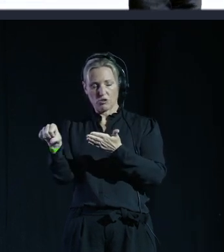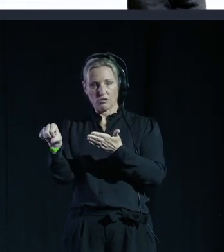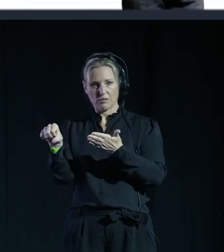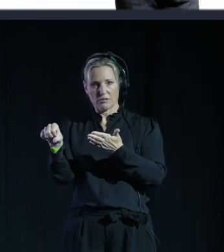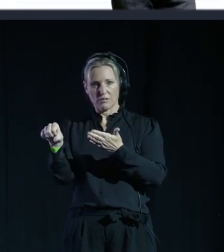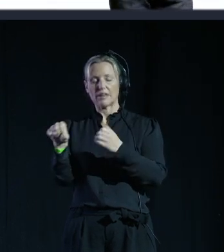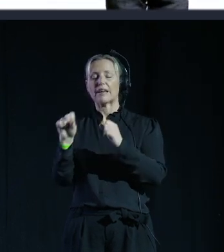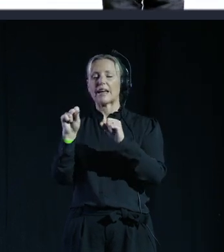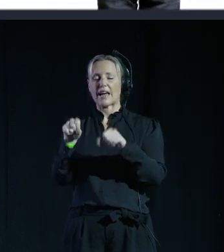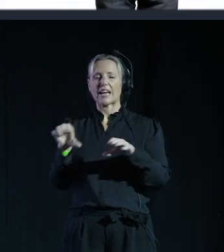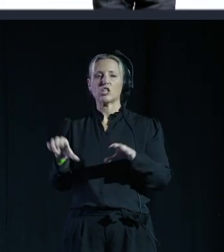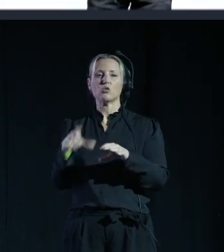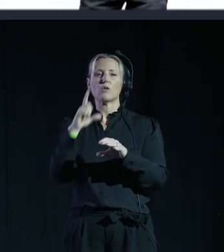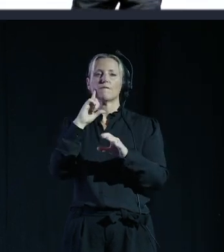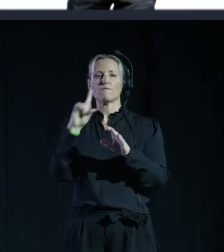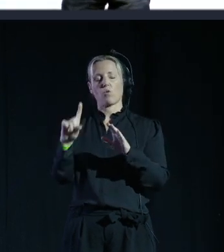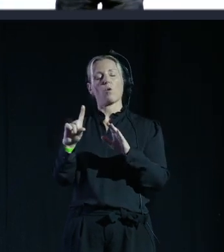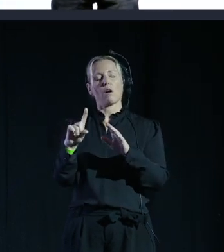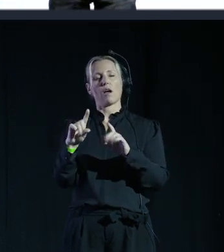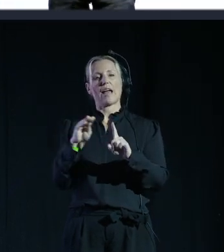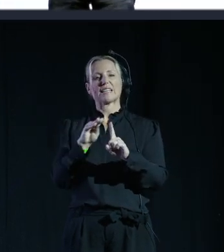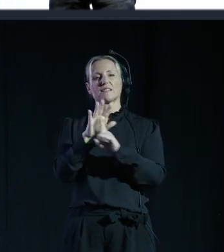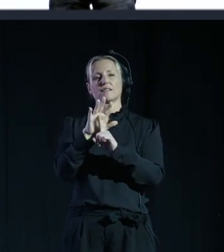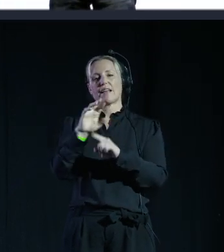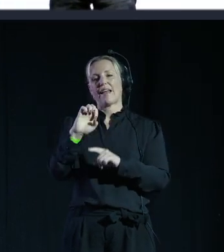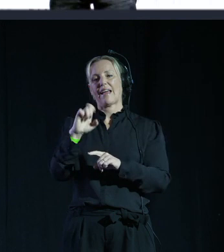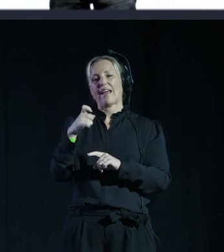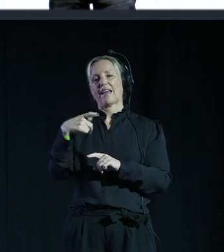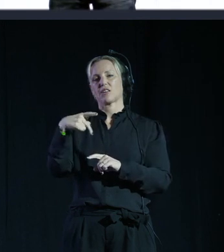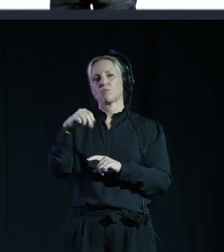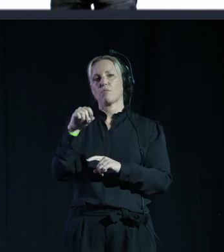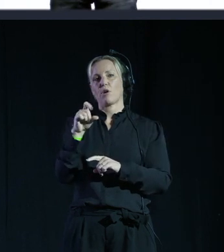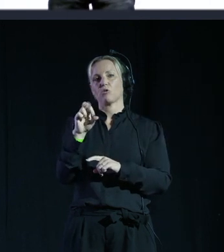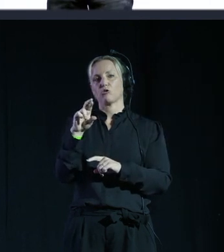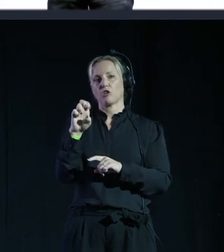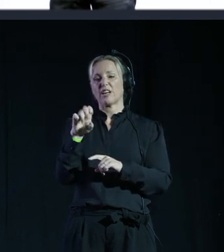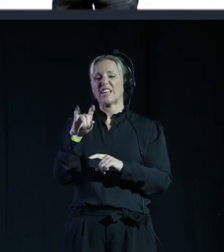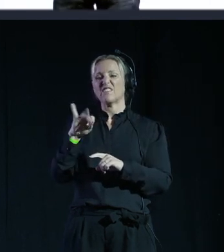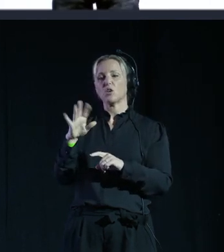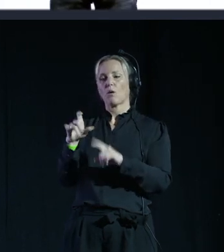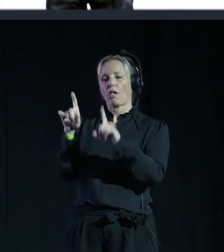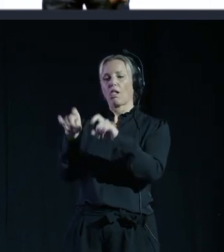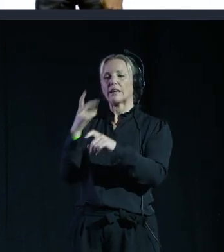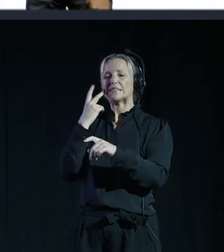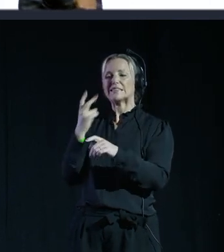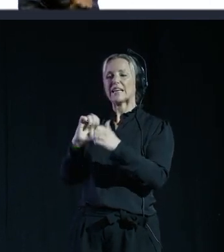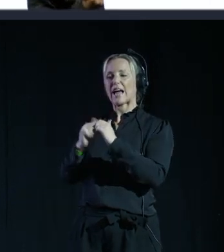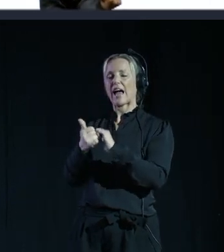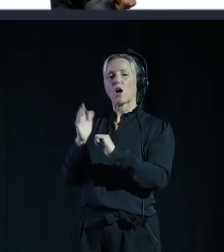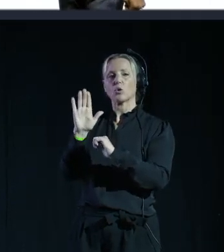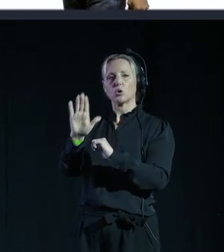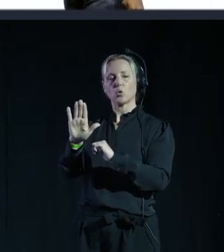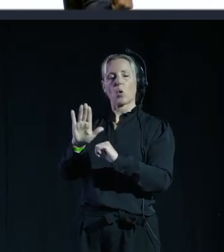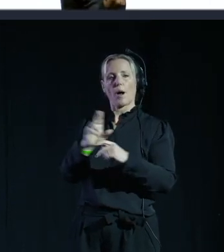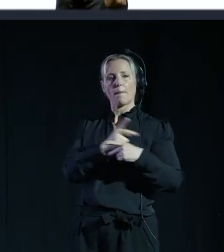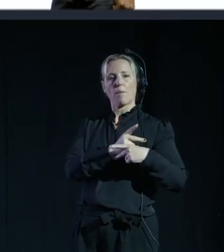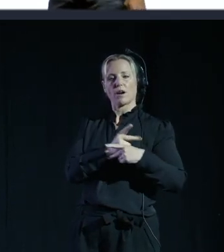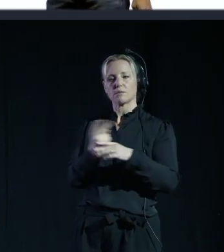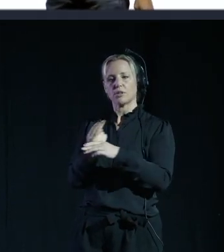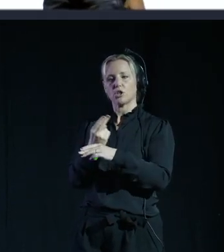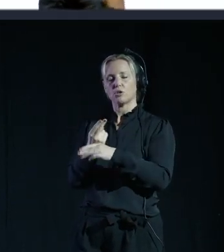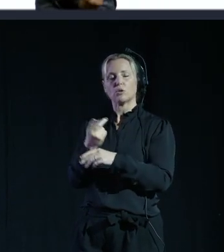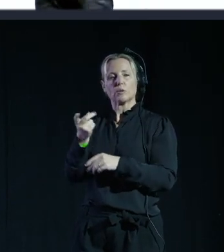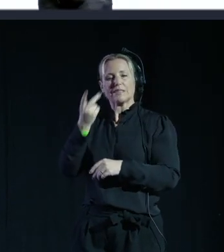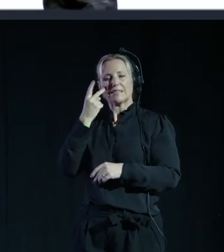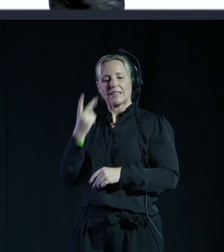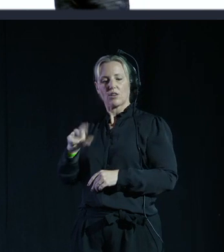that also for exposures. So if you want to go see how your model's being used, you can actually go and see the quality and freshness along with other